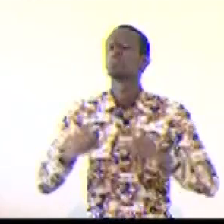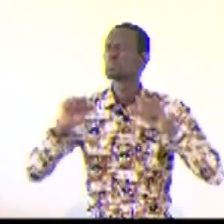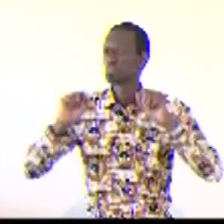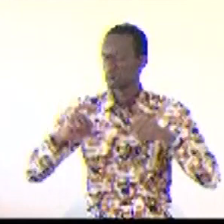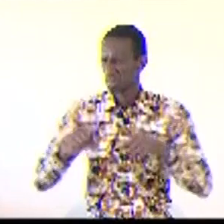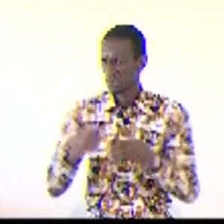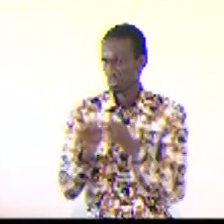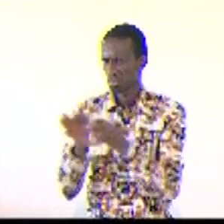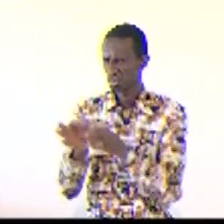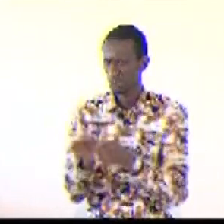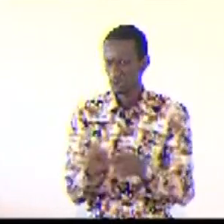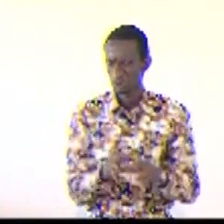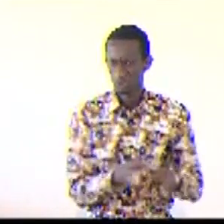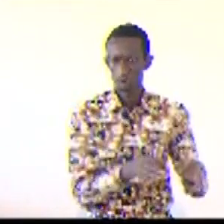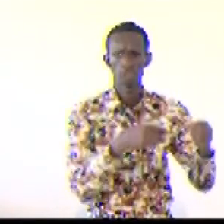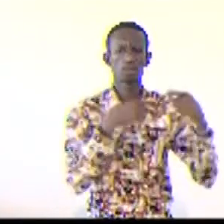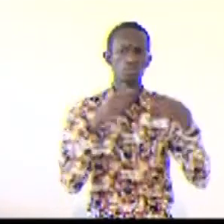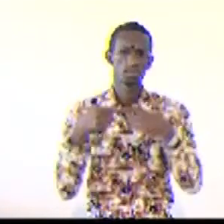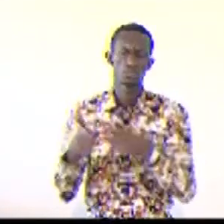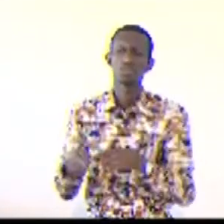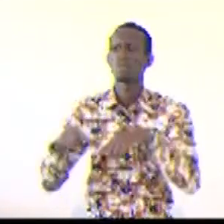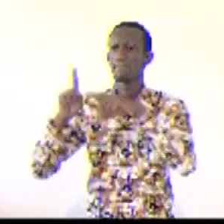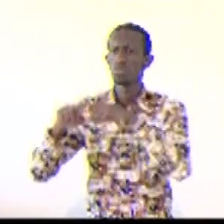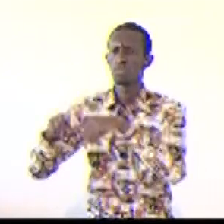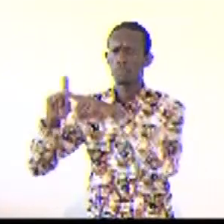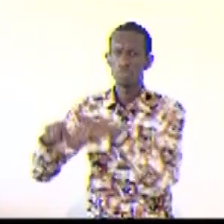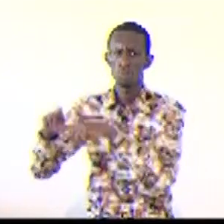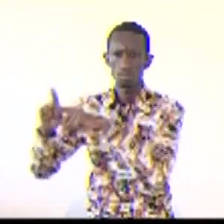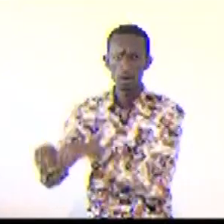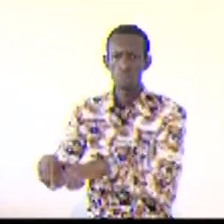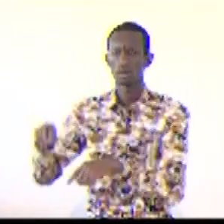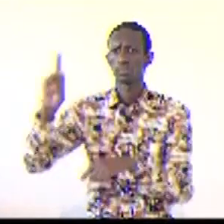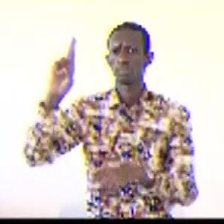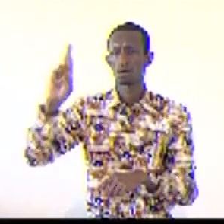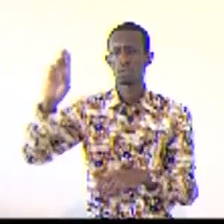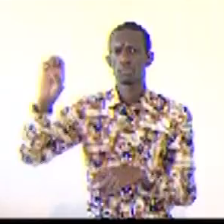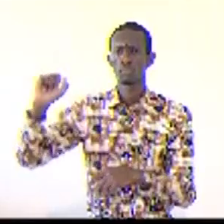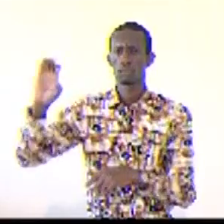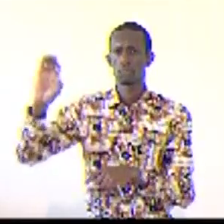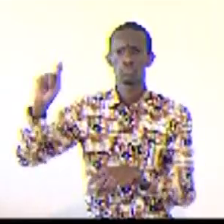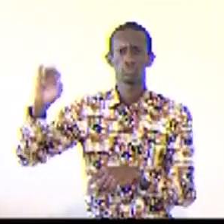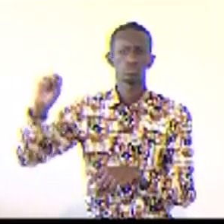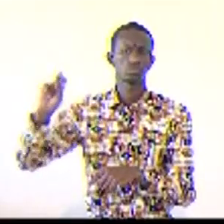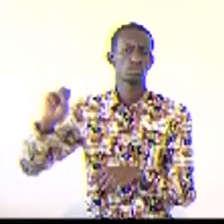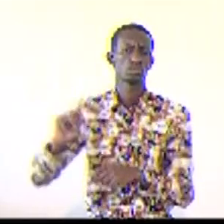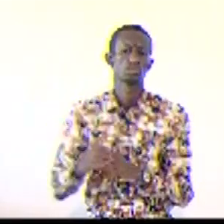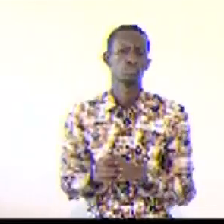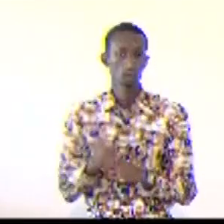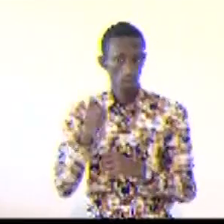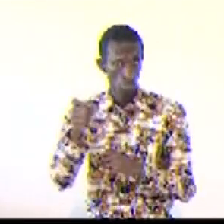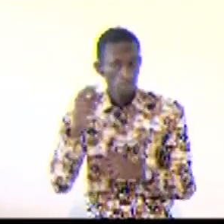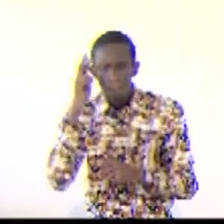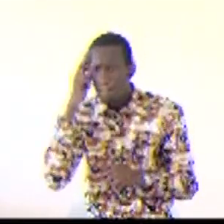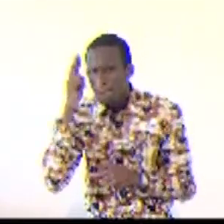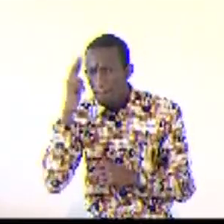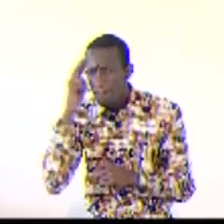as possible, depending on the reaction that is taking place. Now, you remember, after looking at that, we